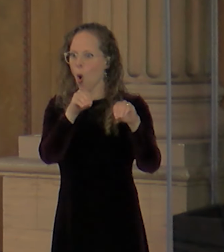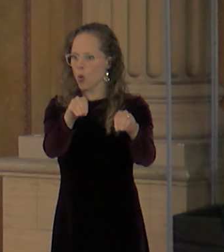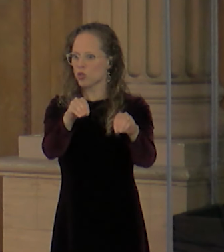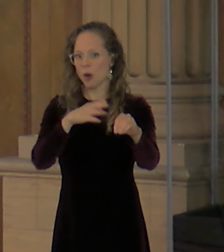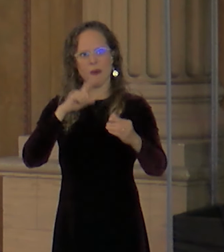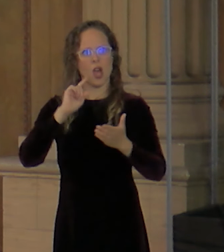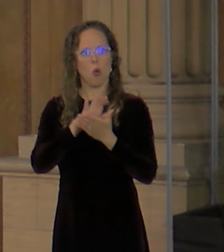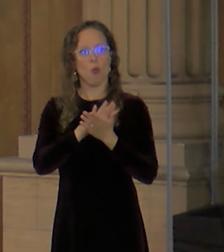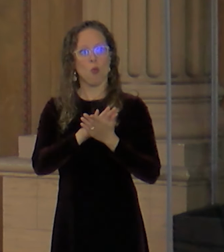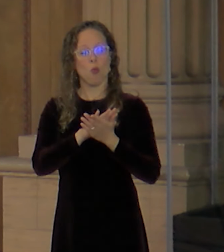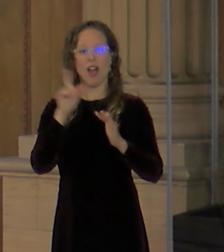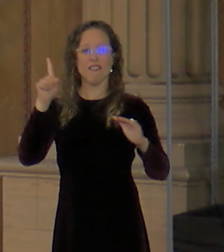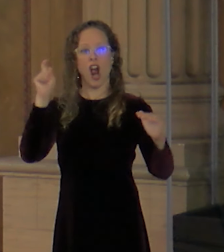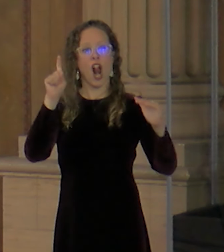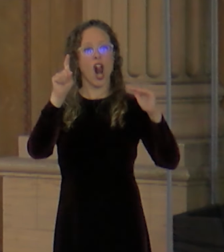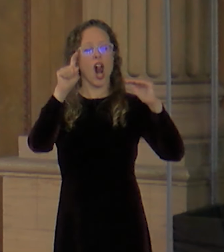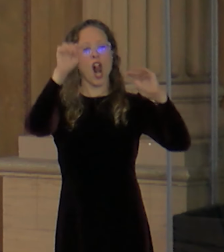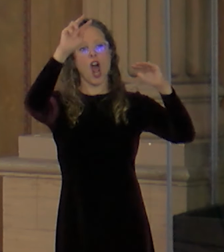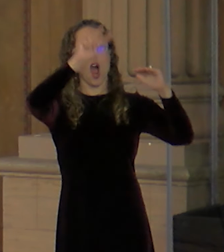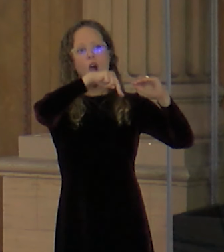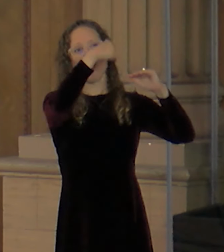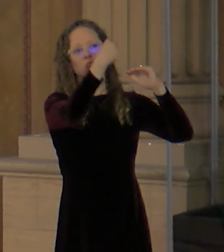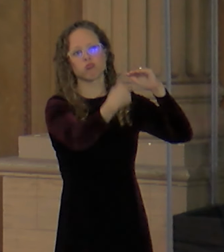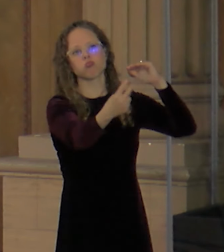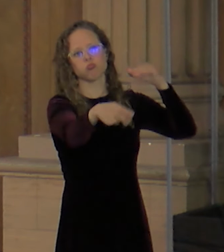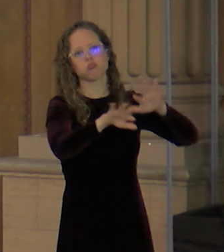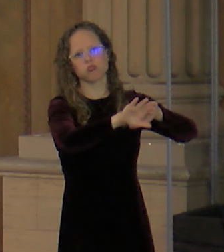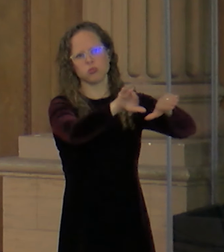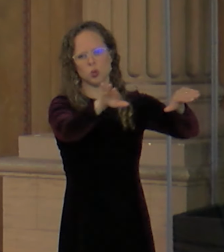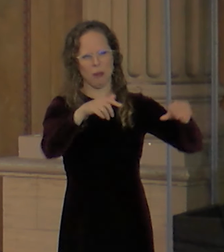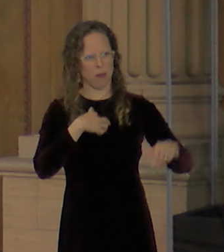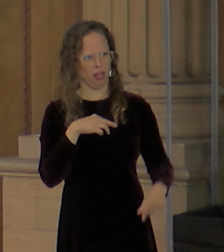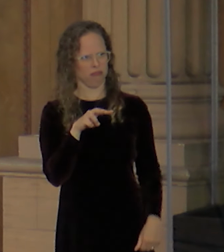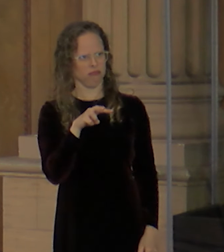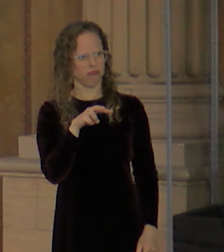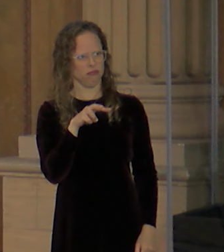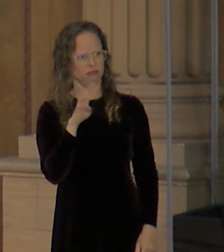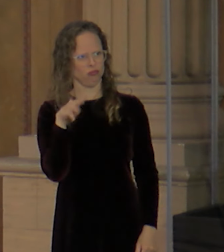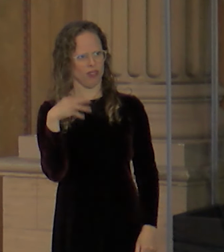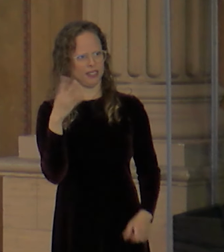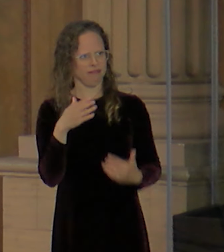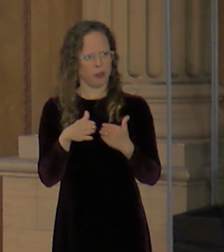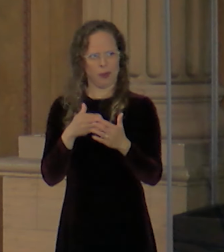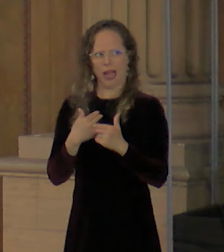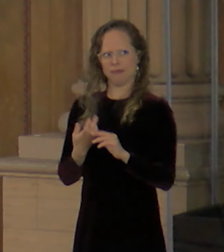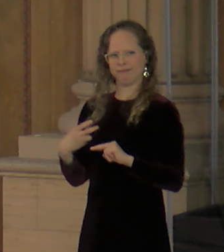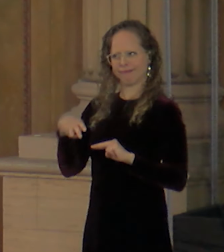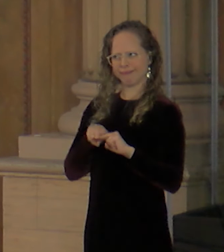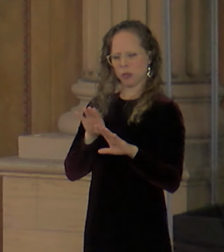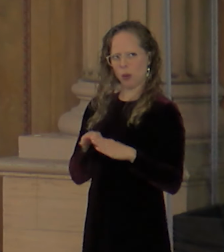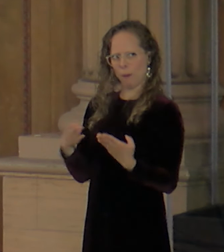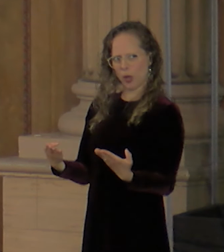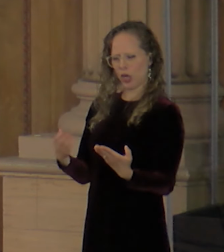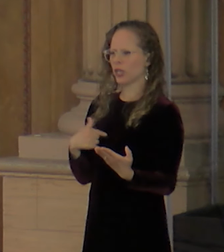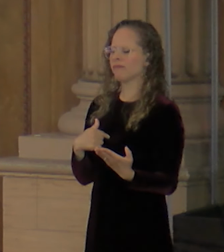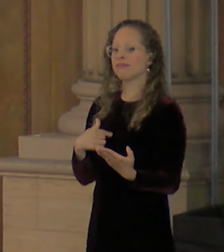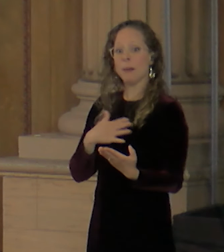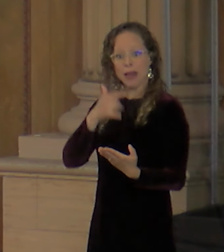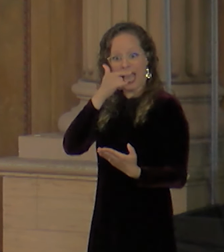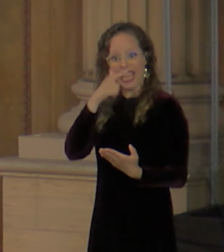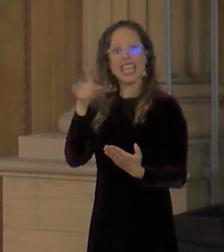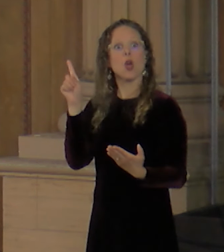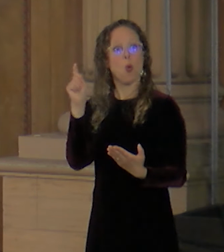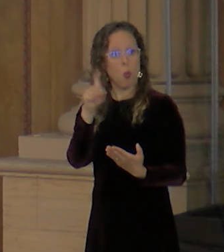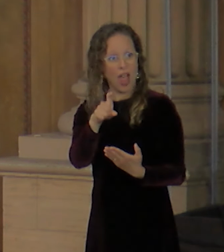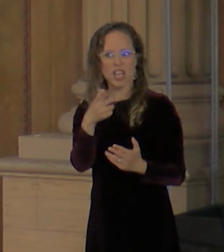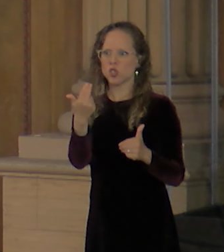sitting on the shore with my book, and she had one of the kids with her, and one of the kids started crying. And so I run out, and turns out there was